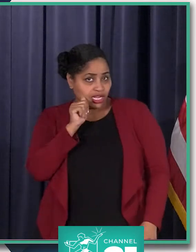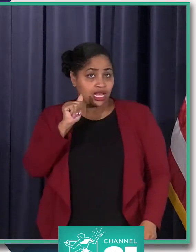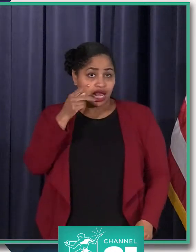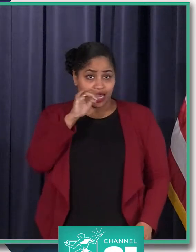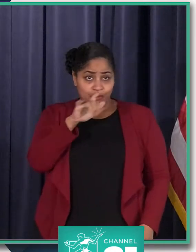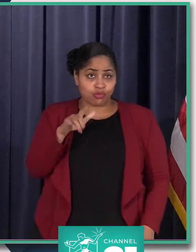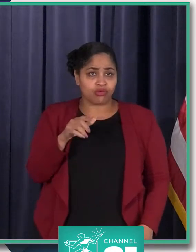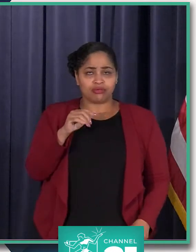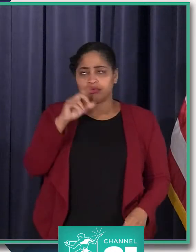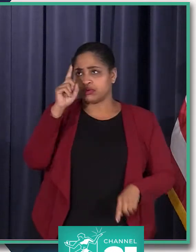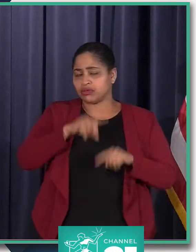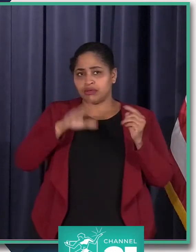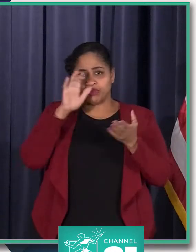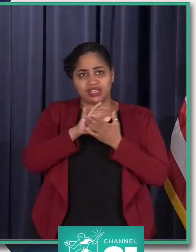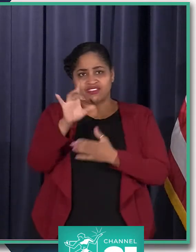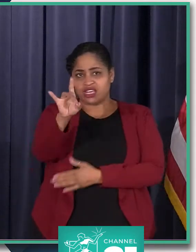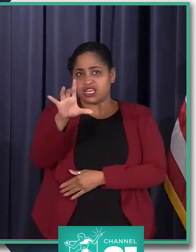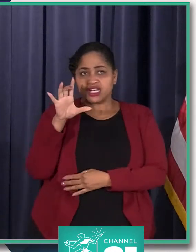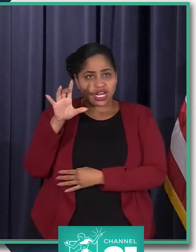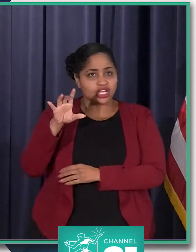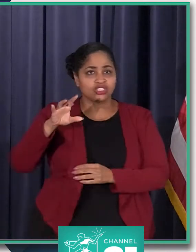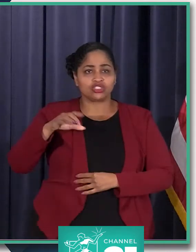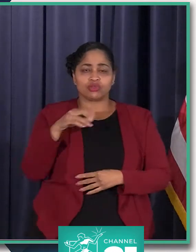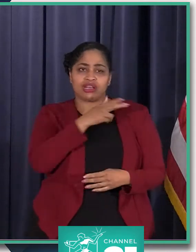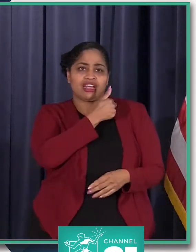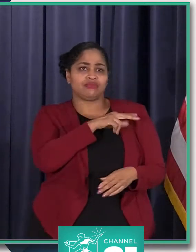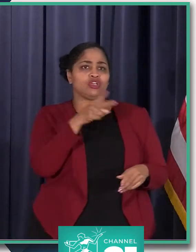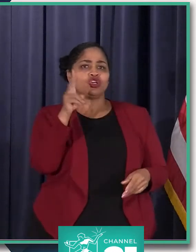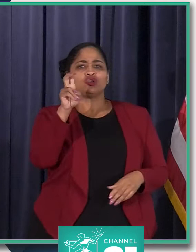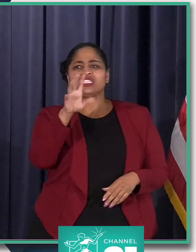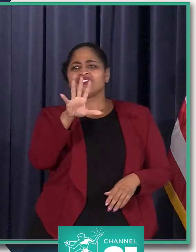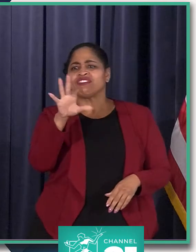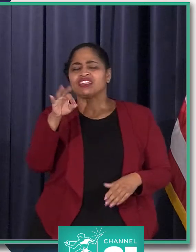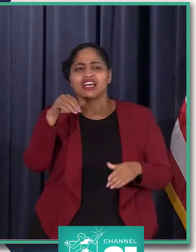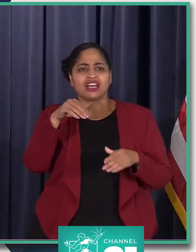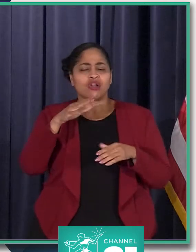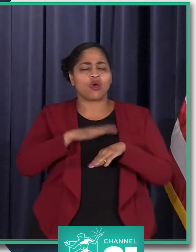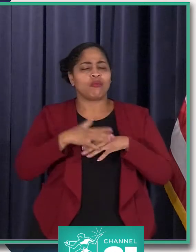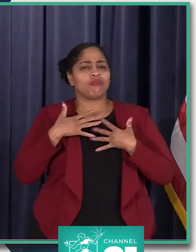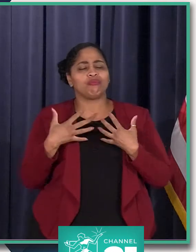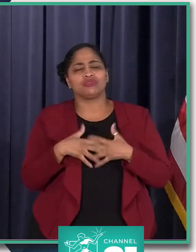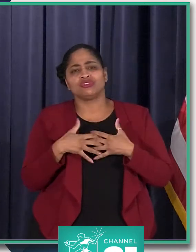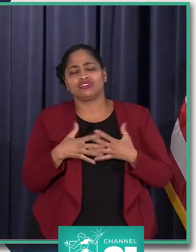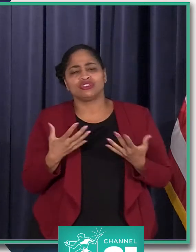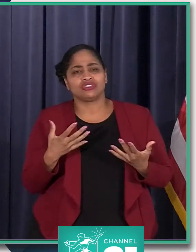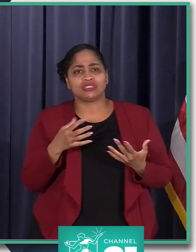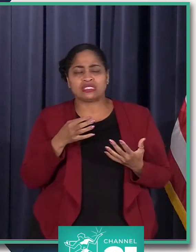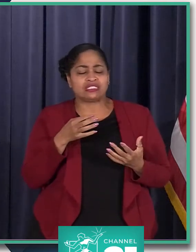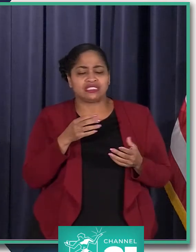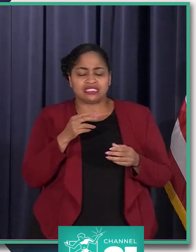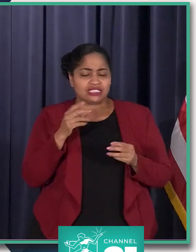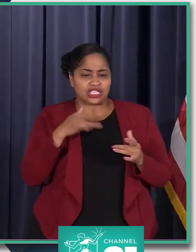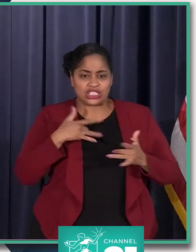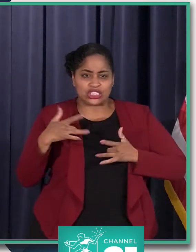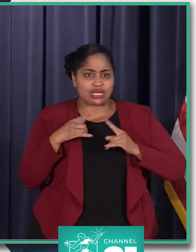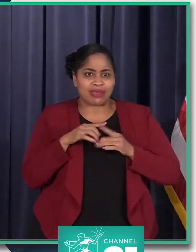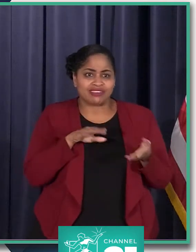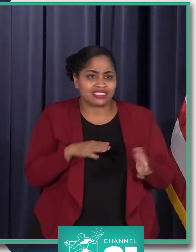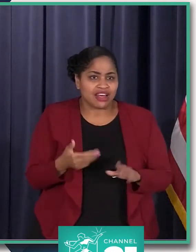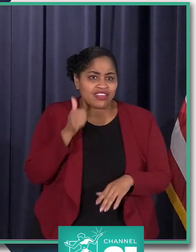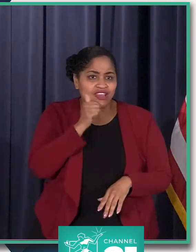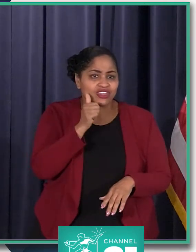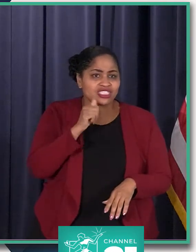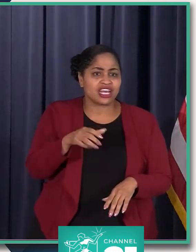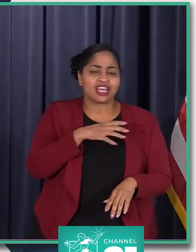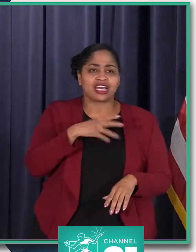was unbelievable, 800 COVID patients in hospitals, 259 were on ventilators. in danger of dying any day, and you were